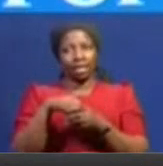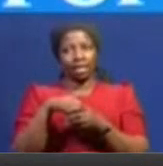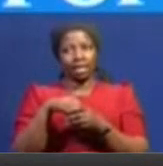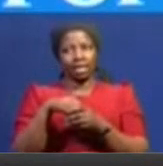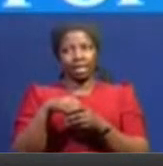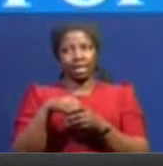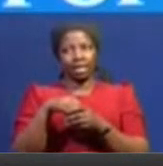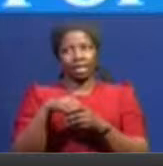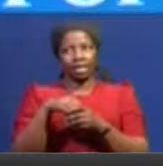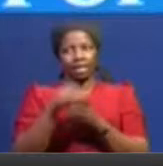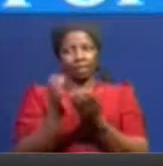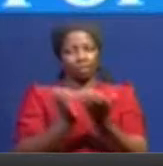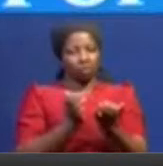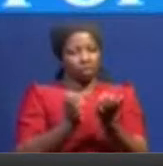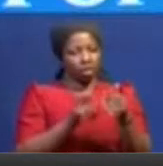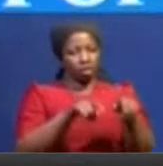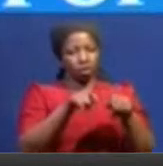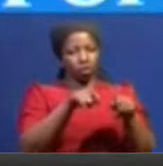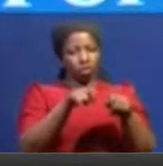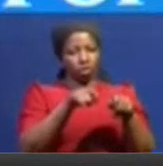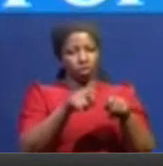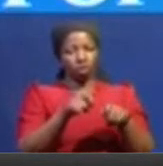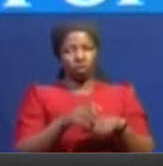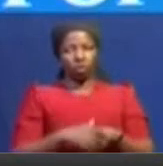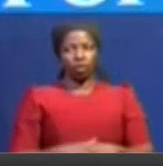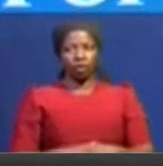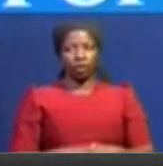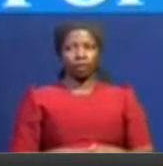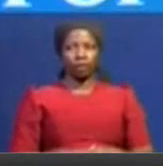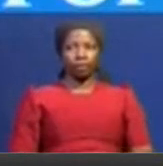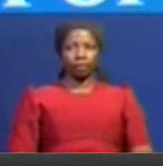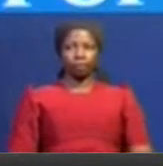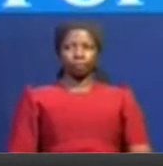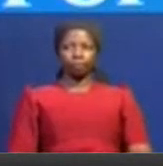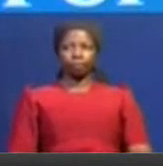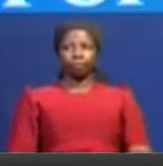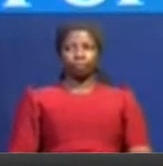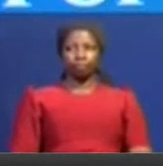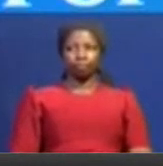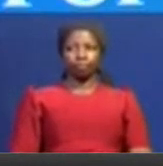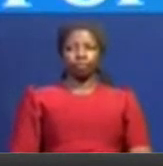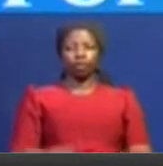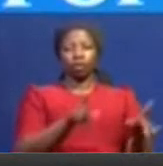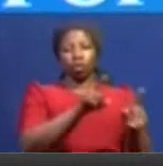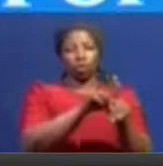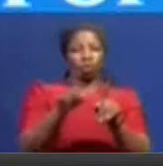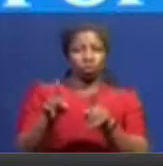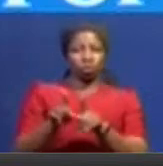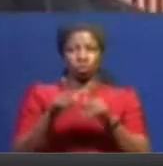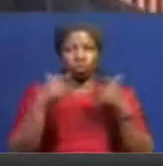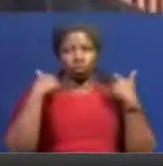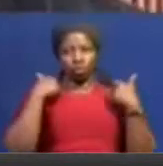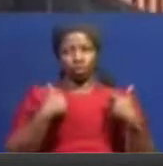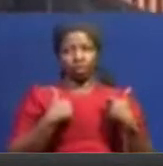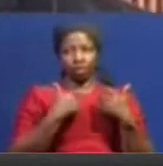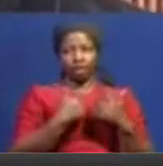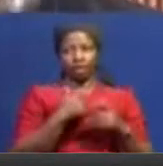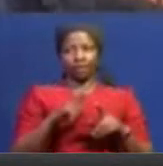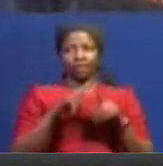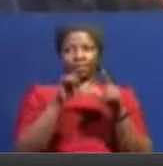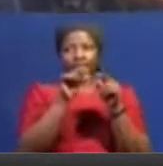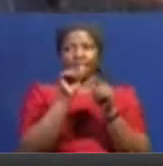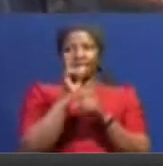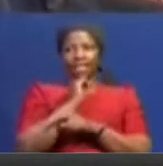the running of the business or affairs of the of the IEBC. Also, I have, like I've said again,